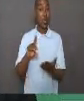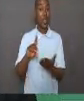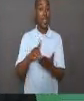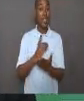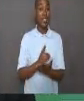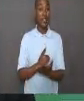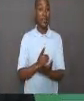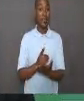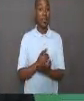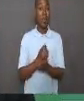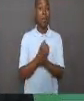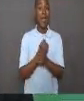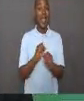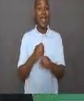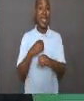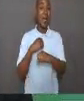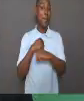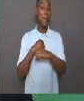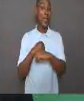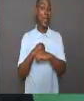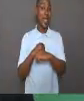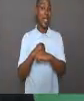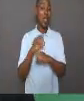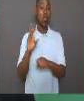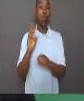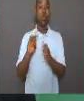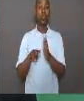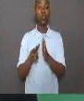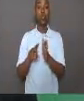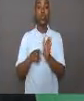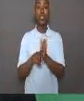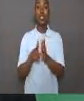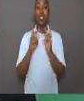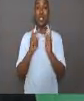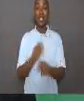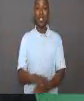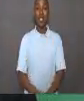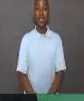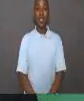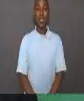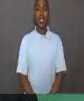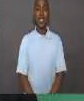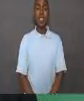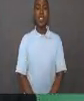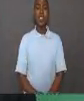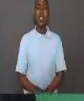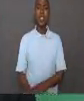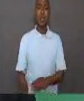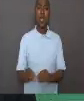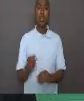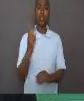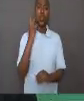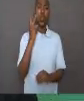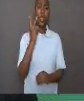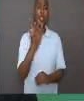cure and prevent tapeworms. Can you name 2